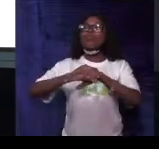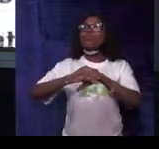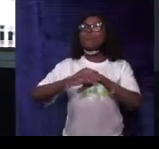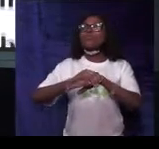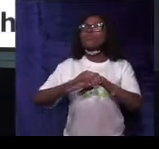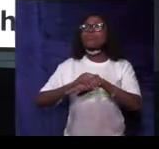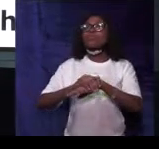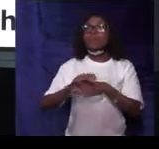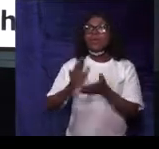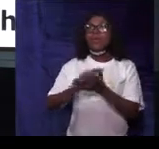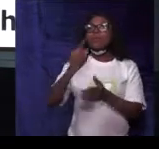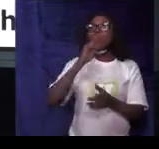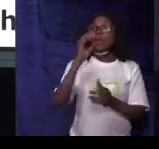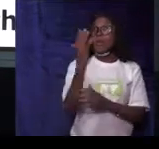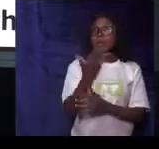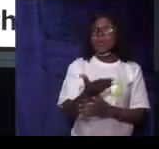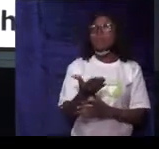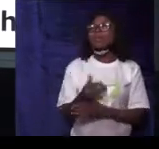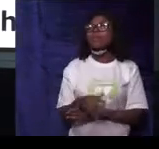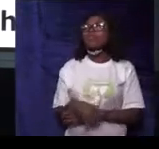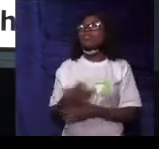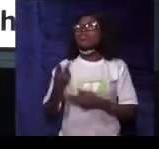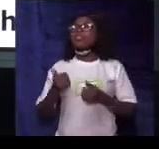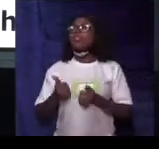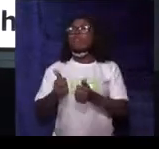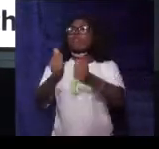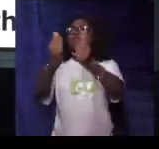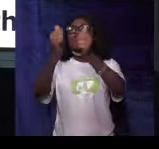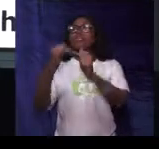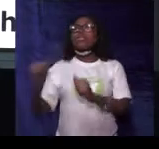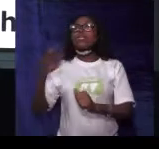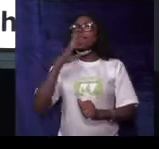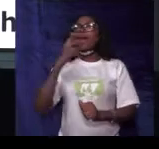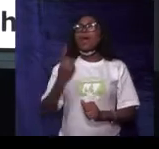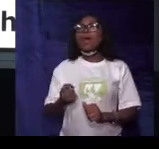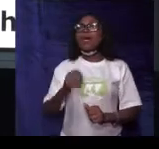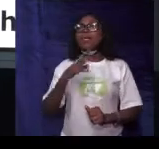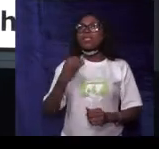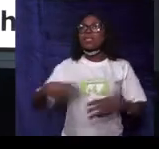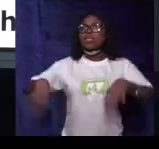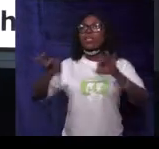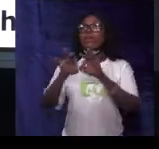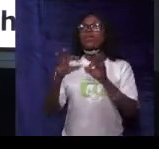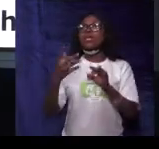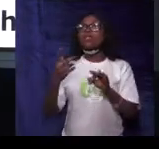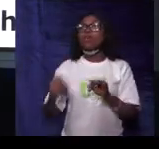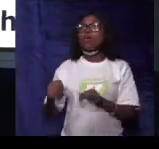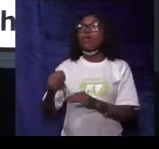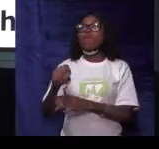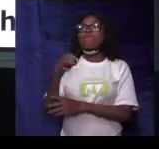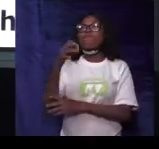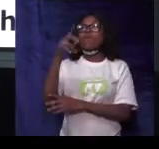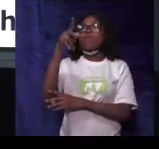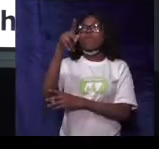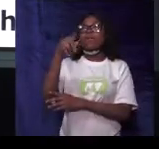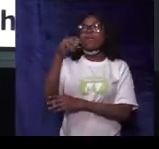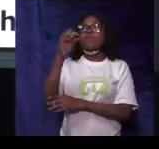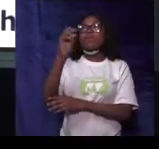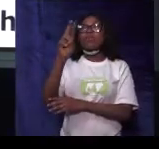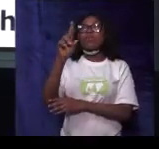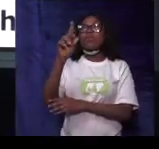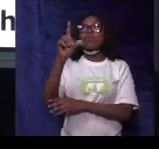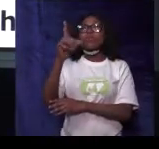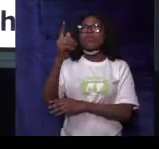next question. I believe you are there. Good. The following are importance of poultry except